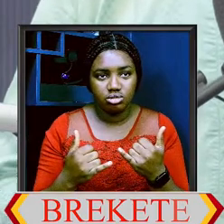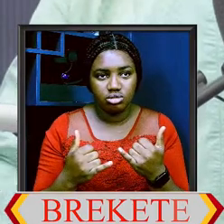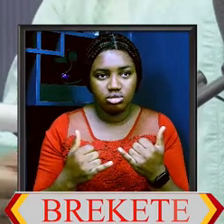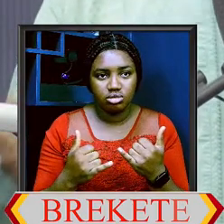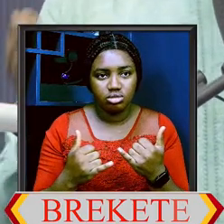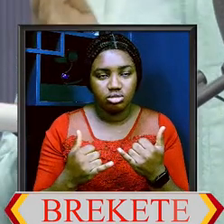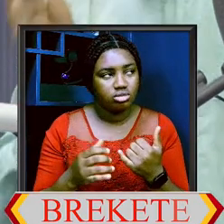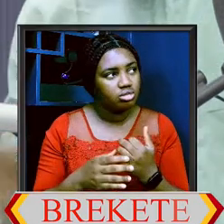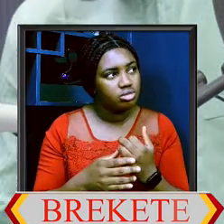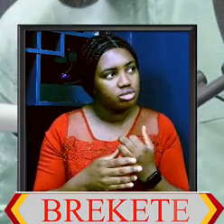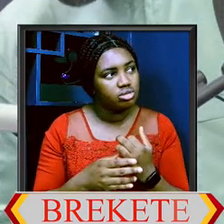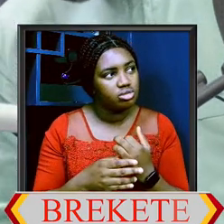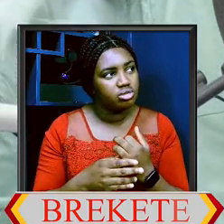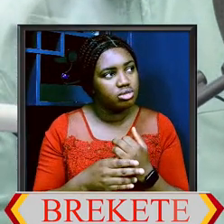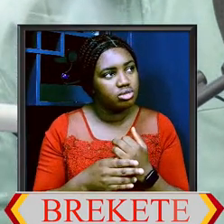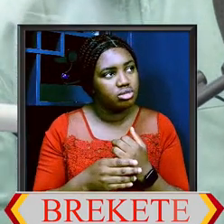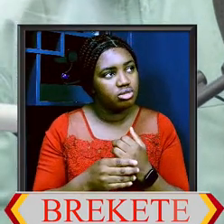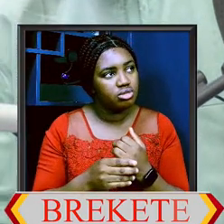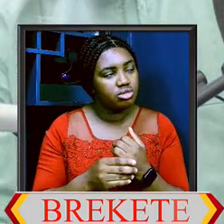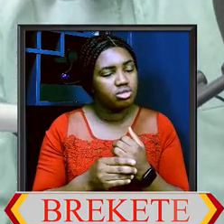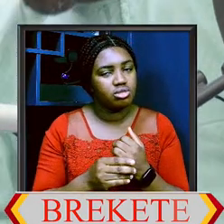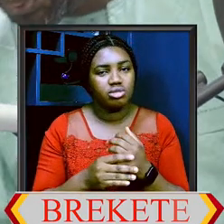to hey